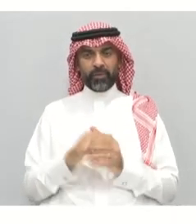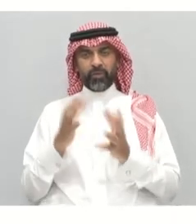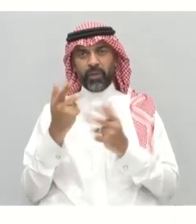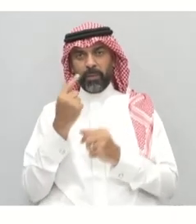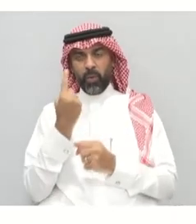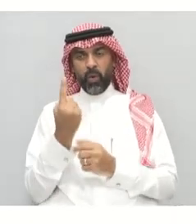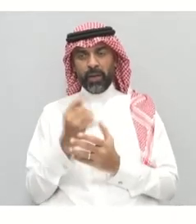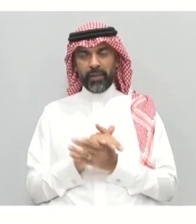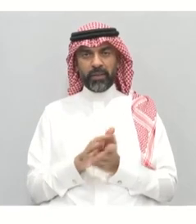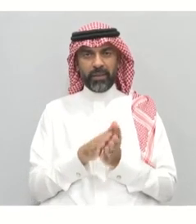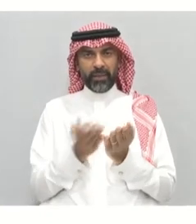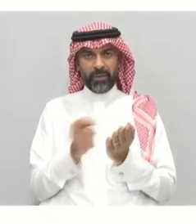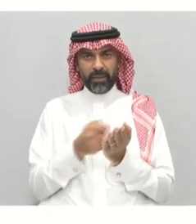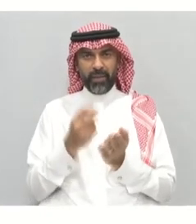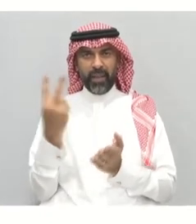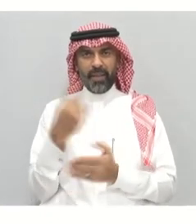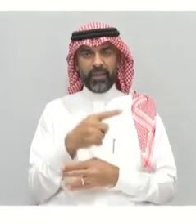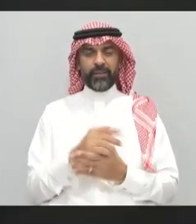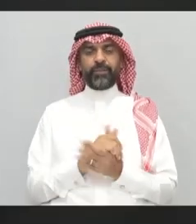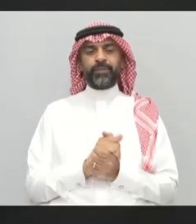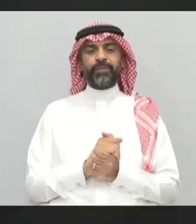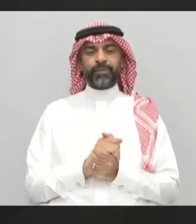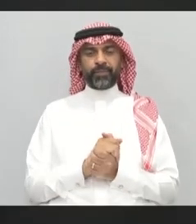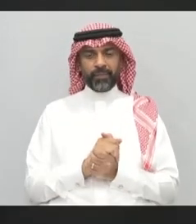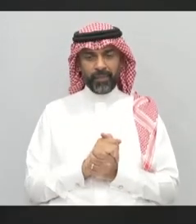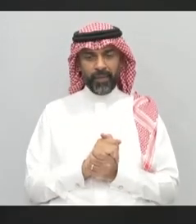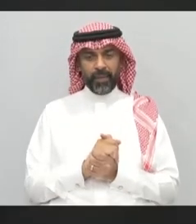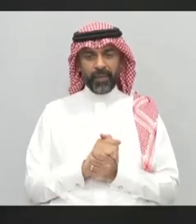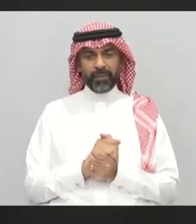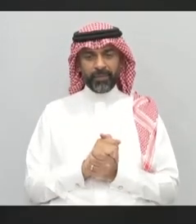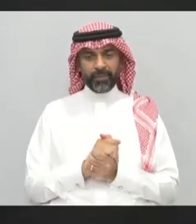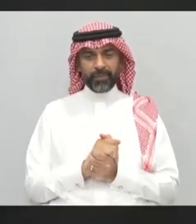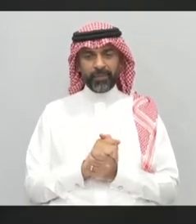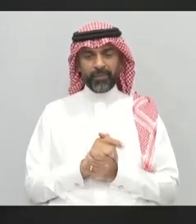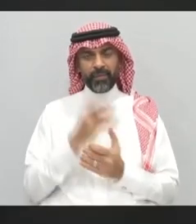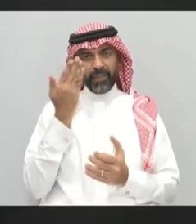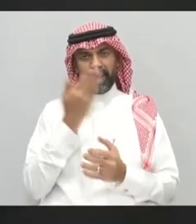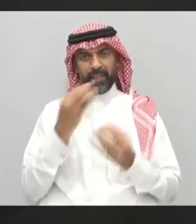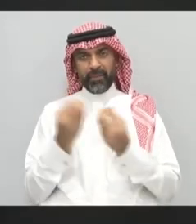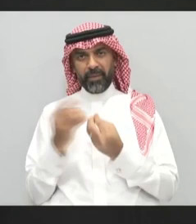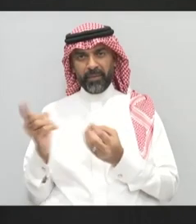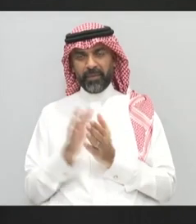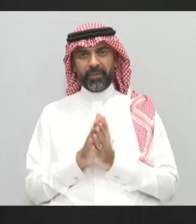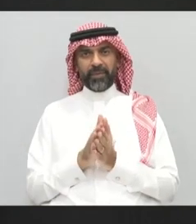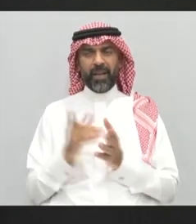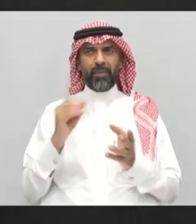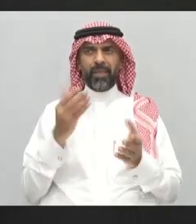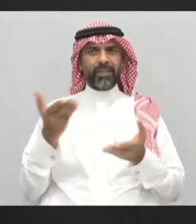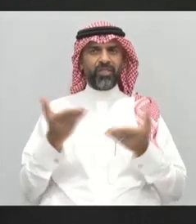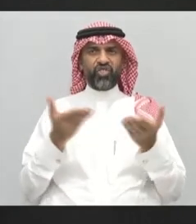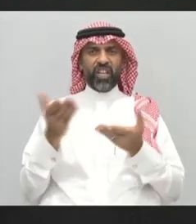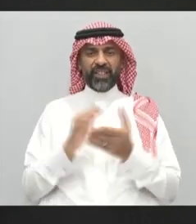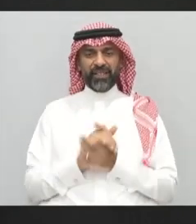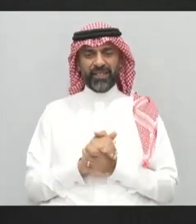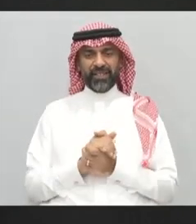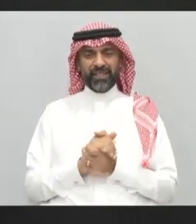Okay, so here we have a chant. Okay, let's first read it together. Okay, then chant together. Okay, so